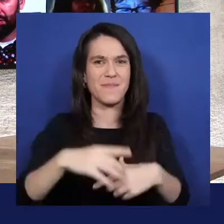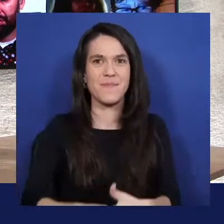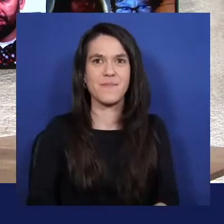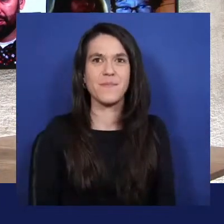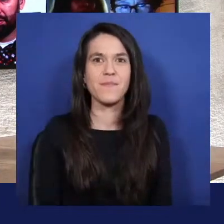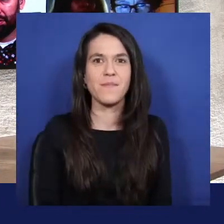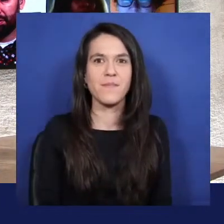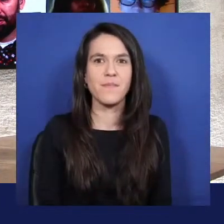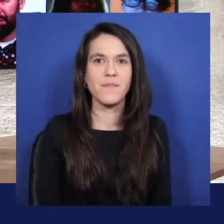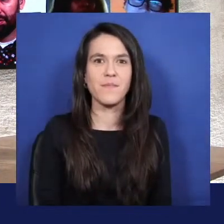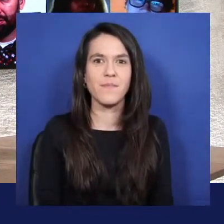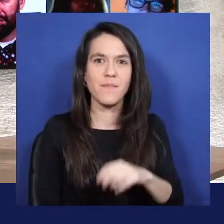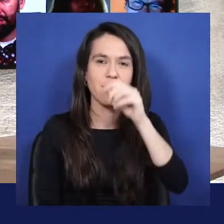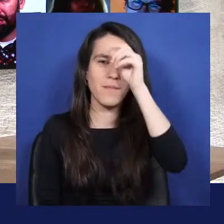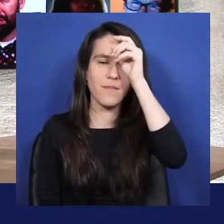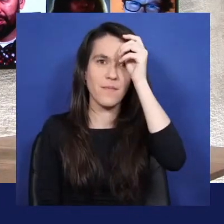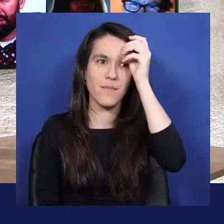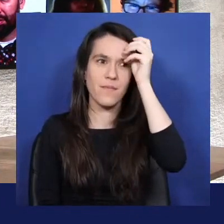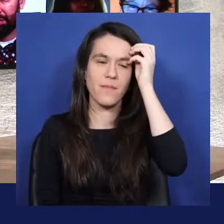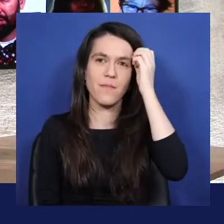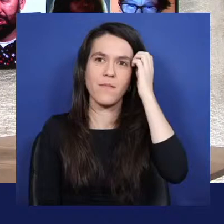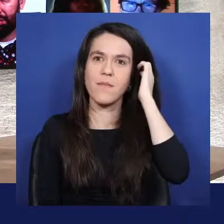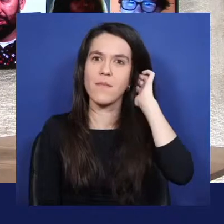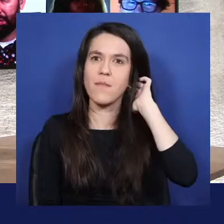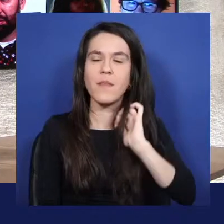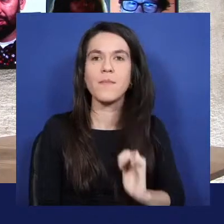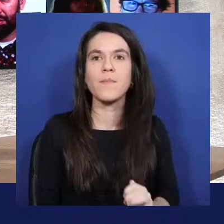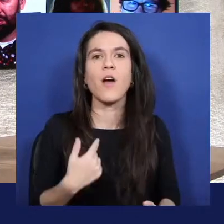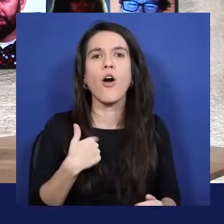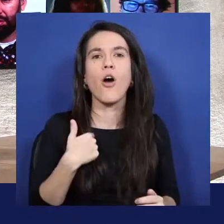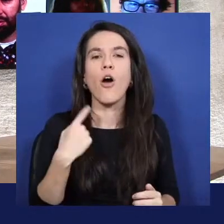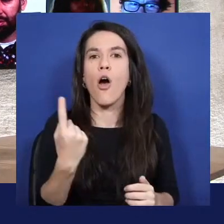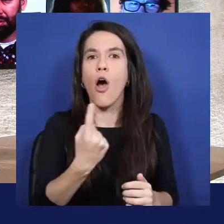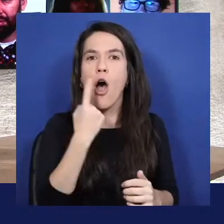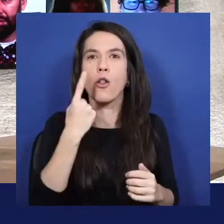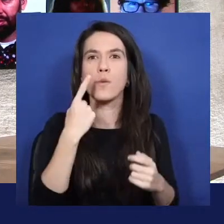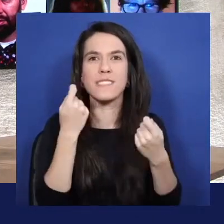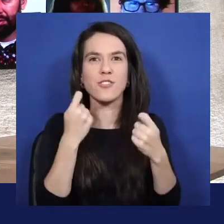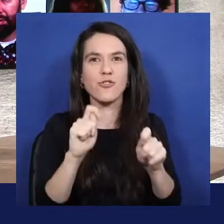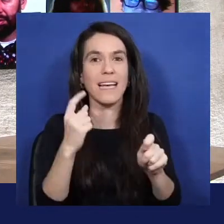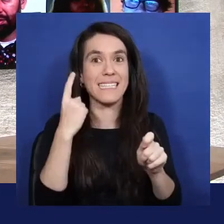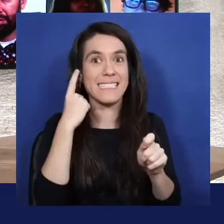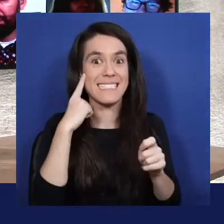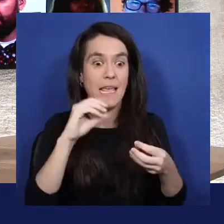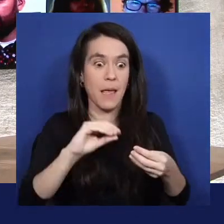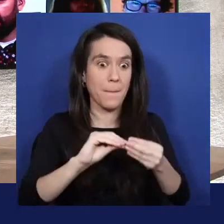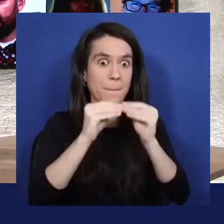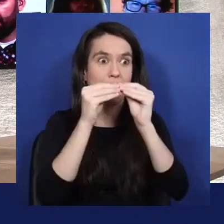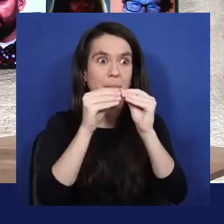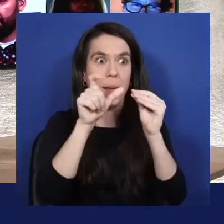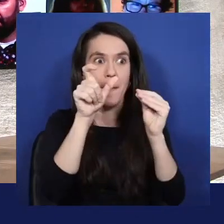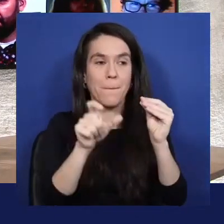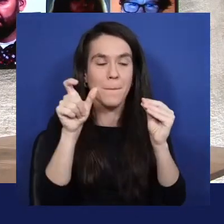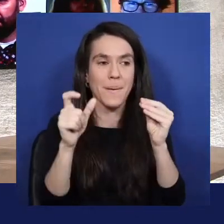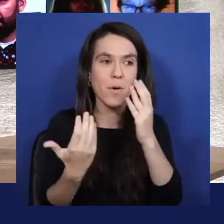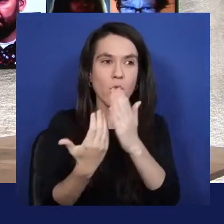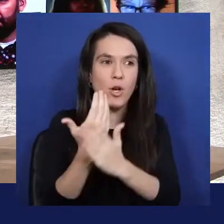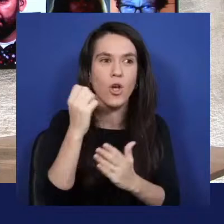So, but always with a side mark that if you really want to use the models, then